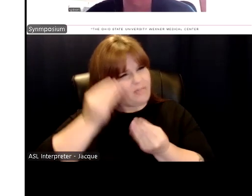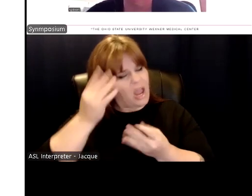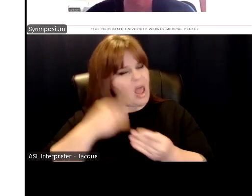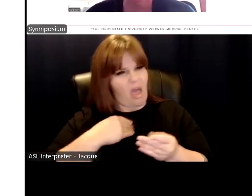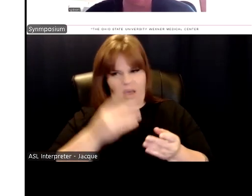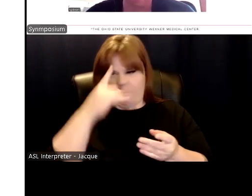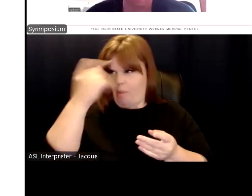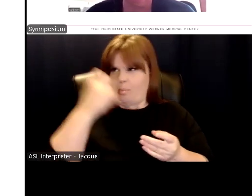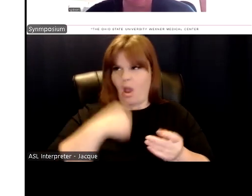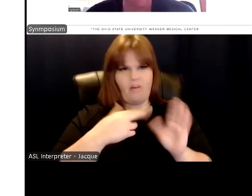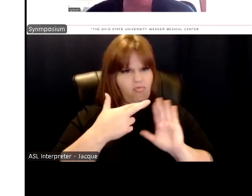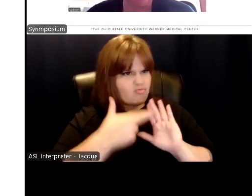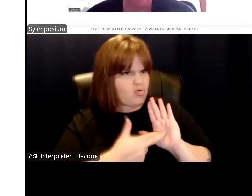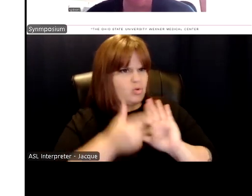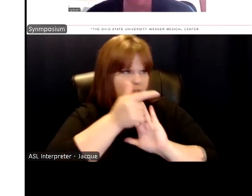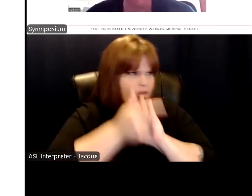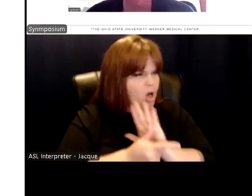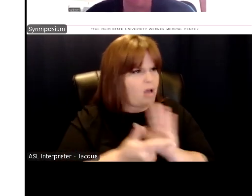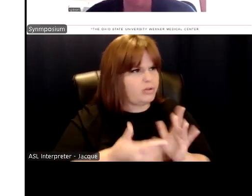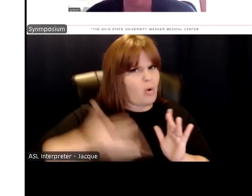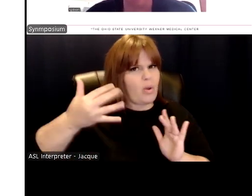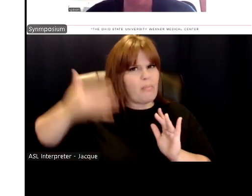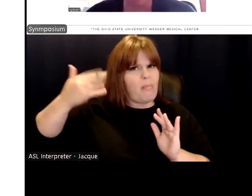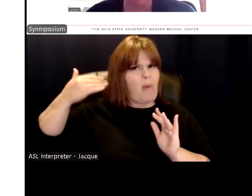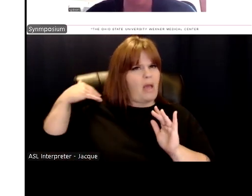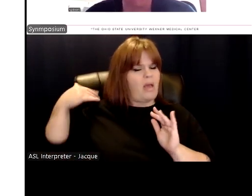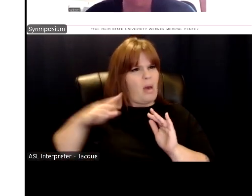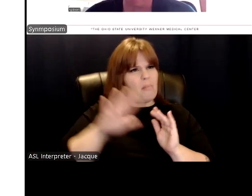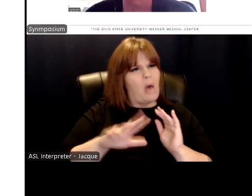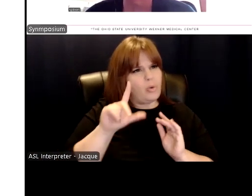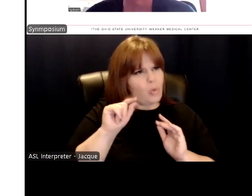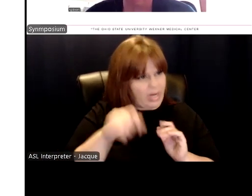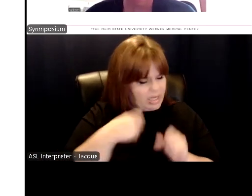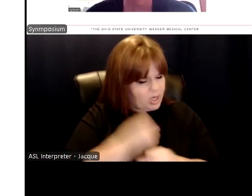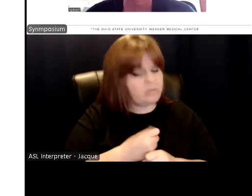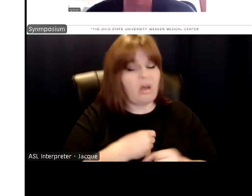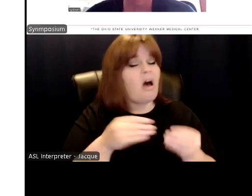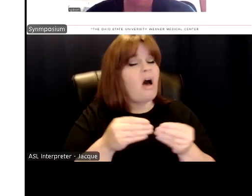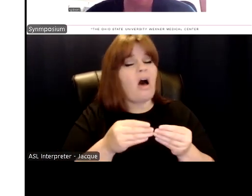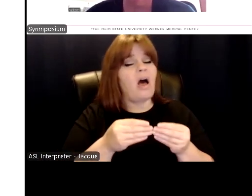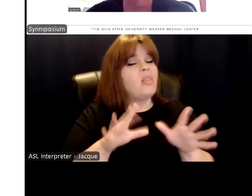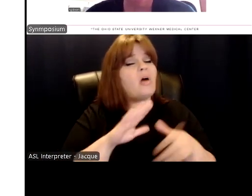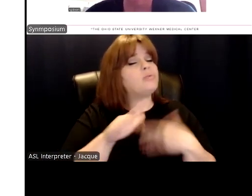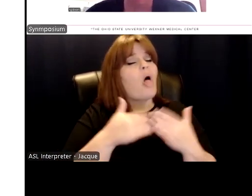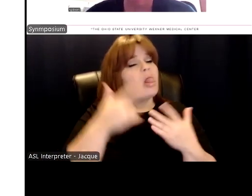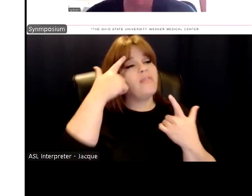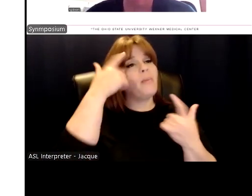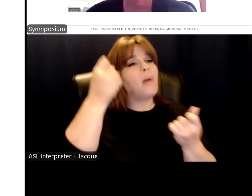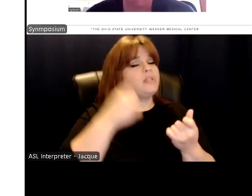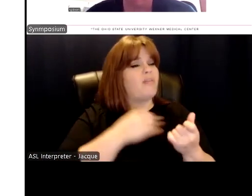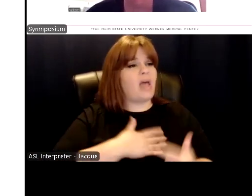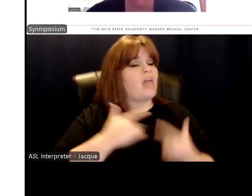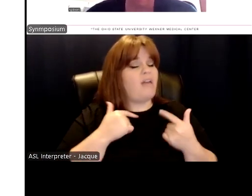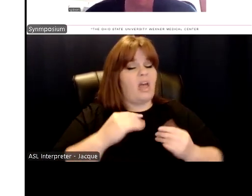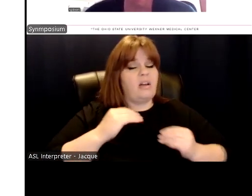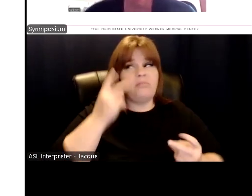regulations, rulings going back about 20 years. I actually lost all of the memories of my life. I had no memories at